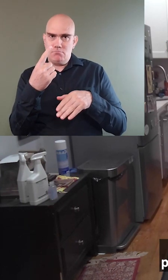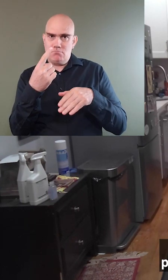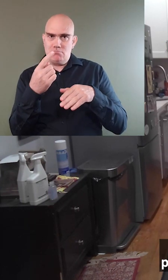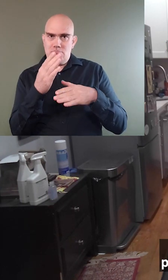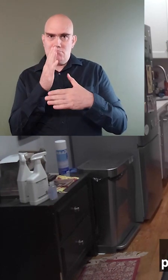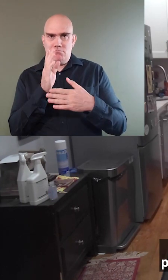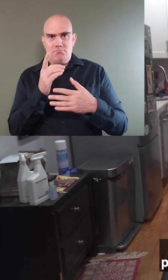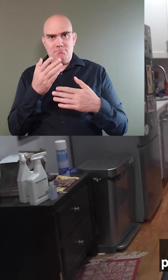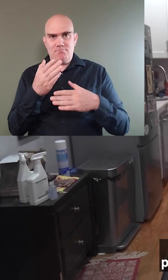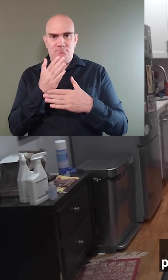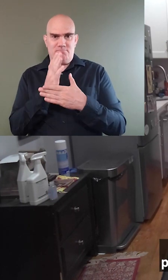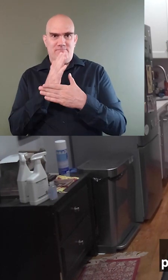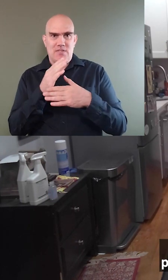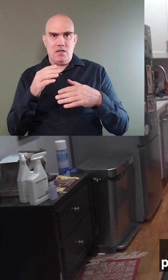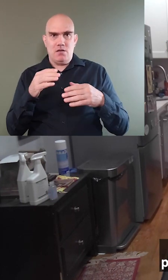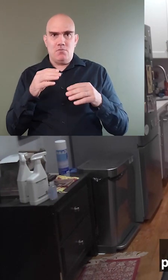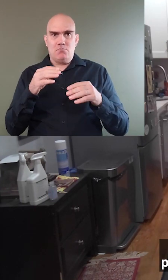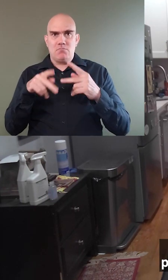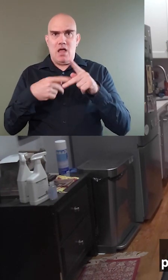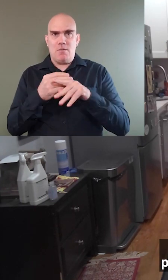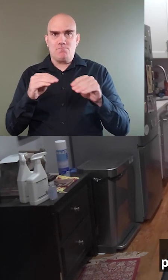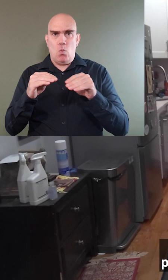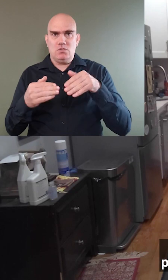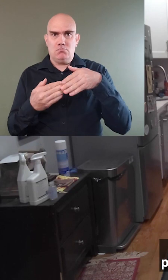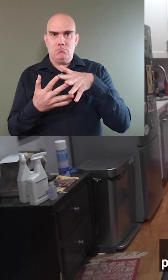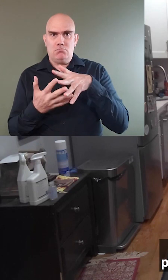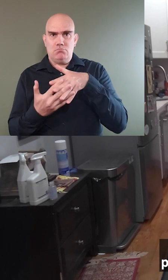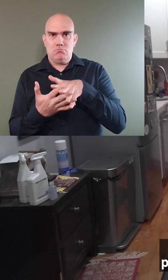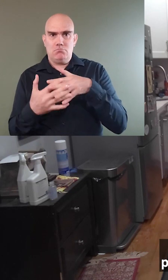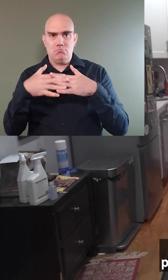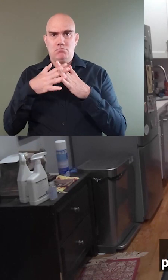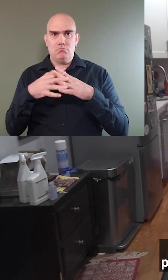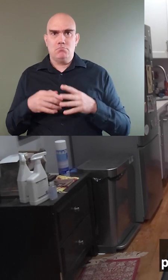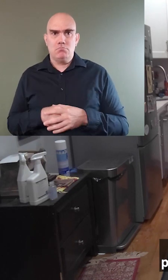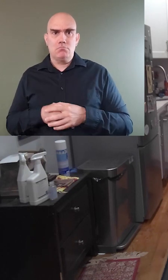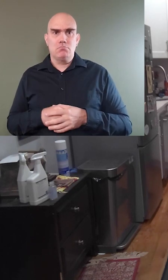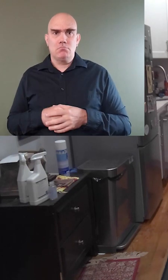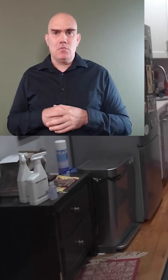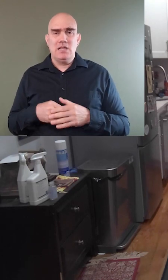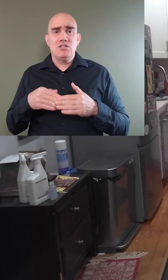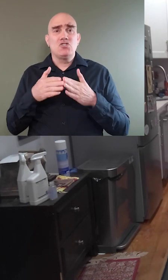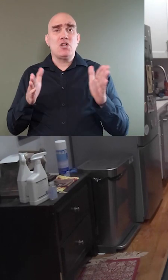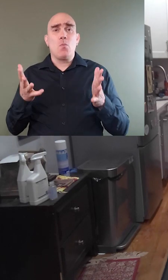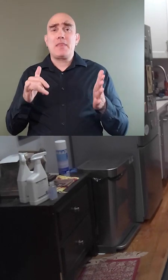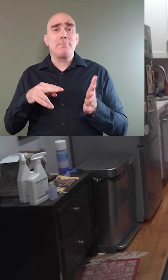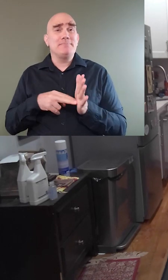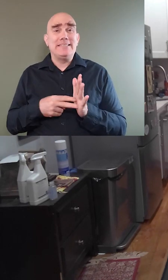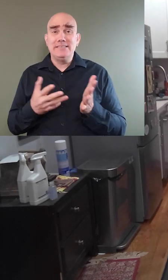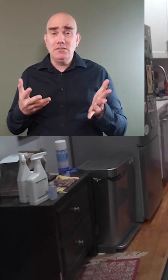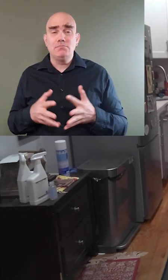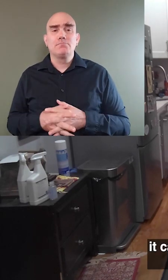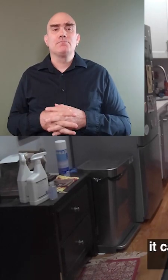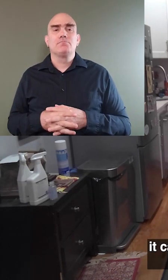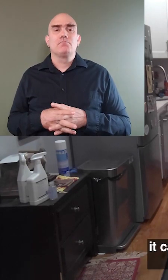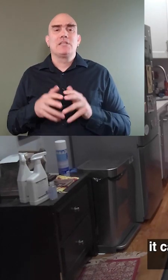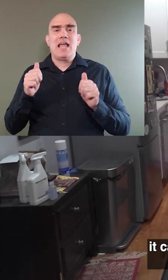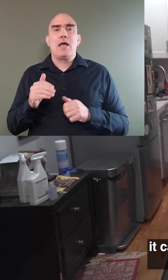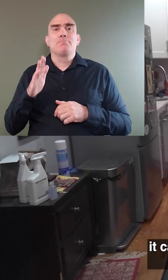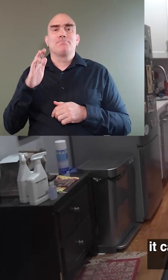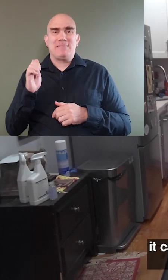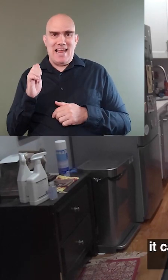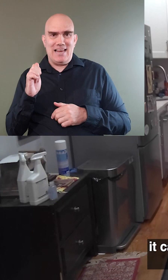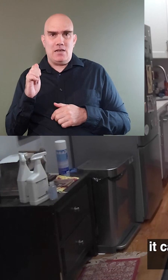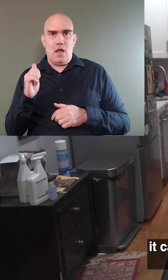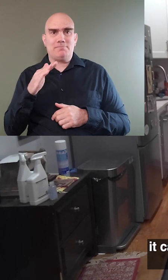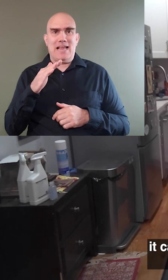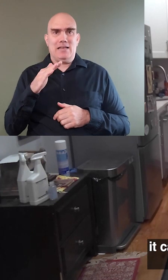one prescribed axis of motion. And in general, what that means is it can